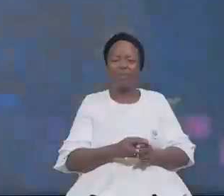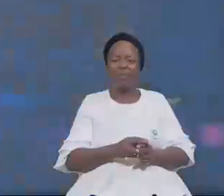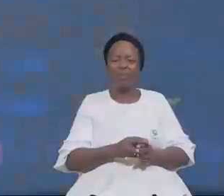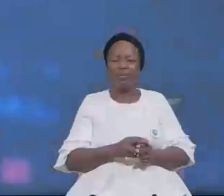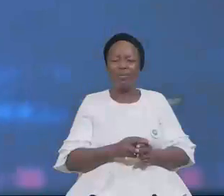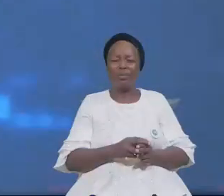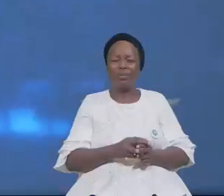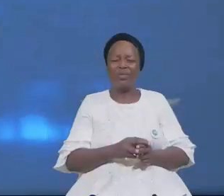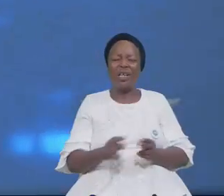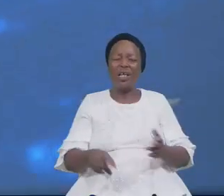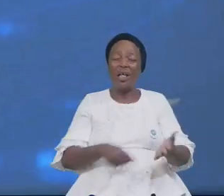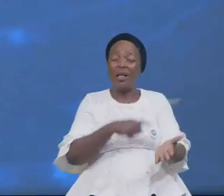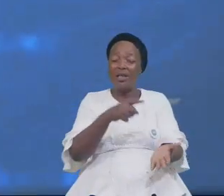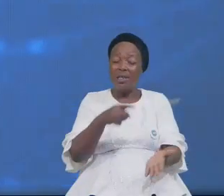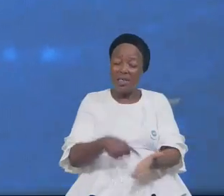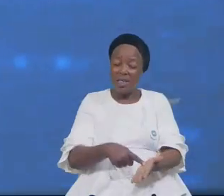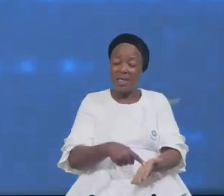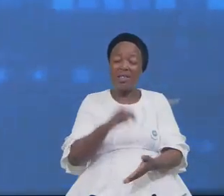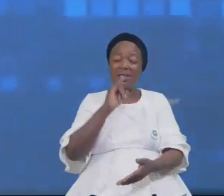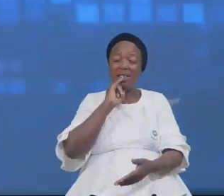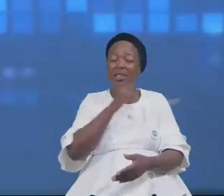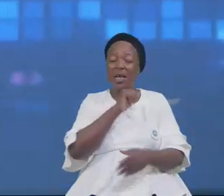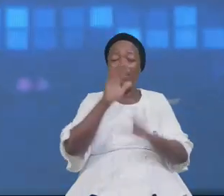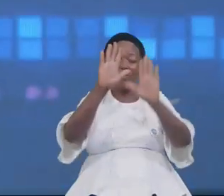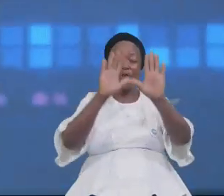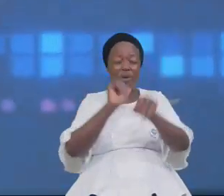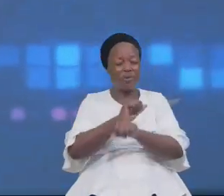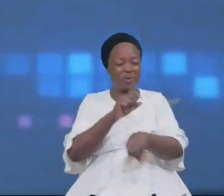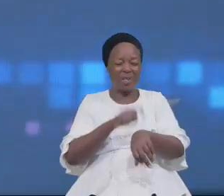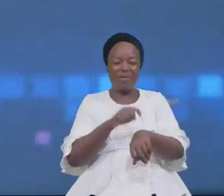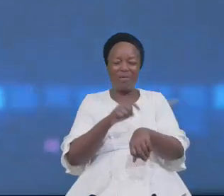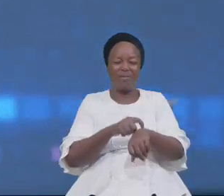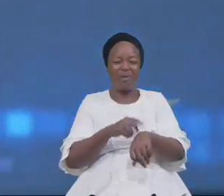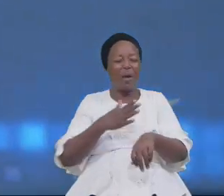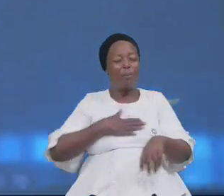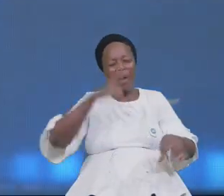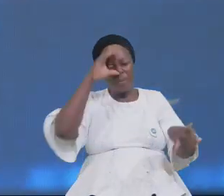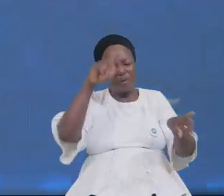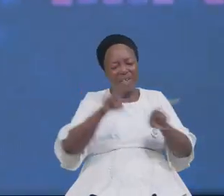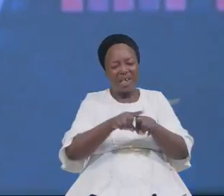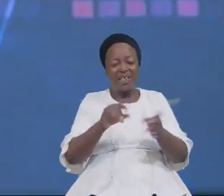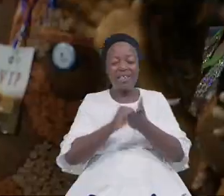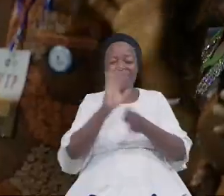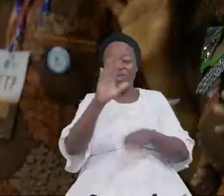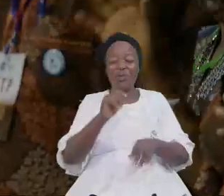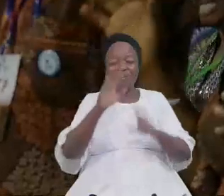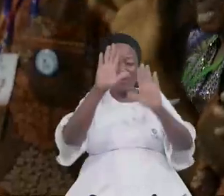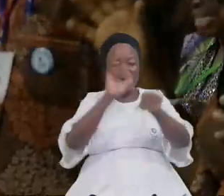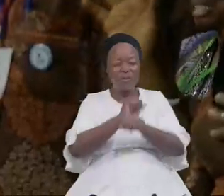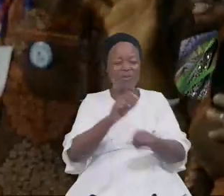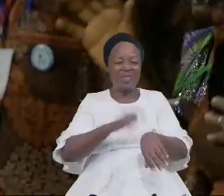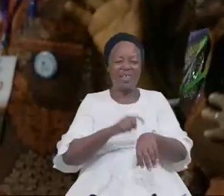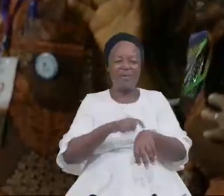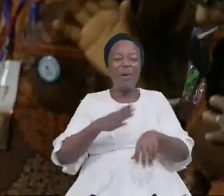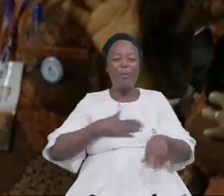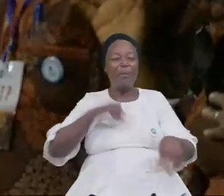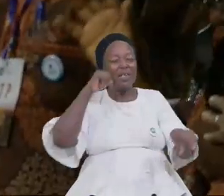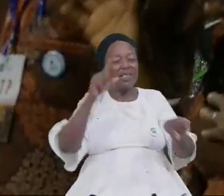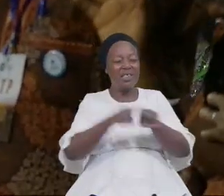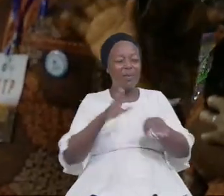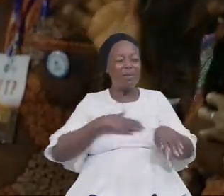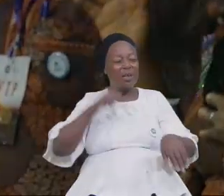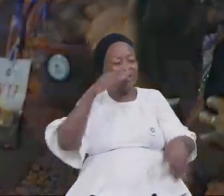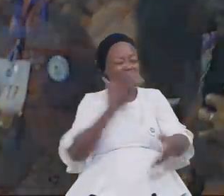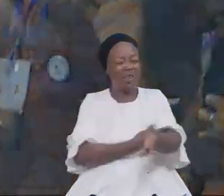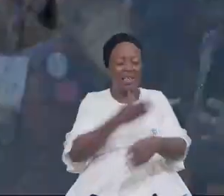This is a miracle time. My brother, it's your miracle time. My sister, daughter there, it's